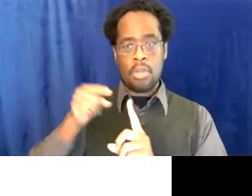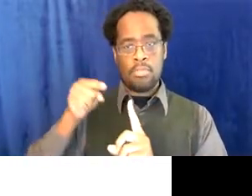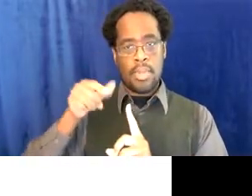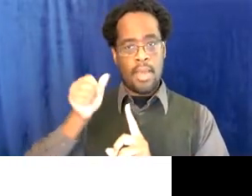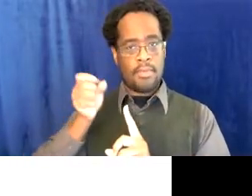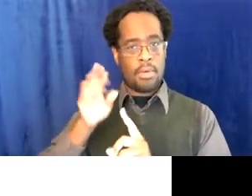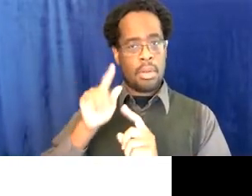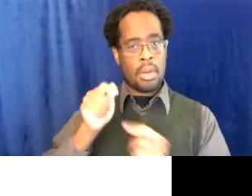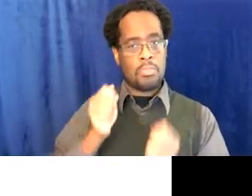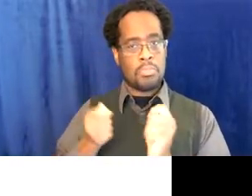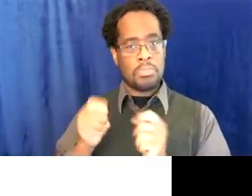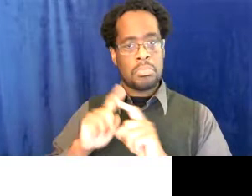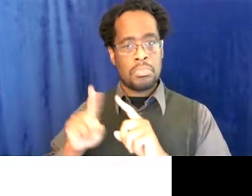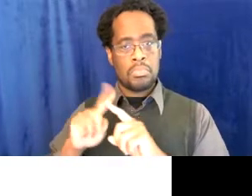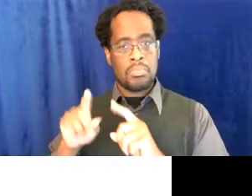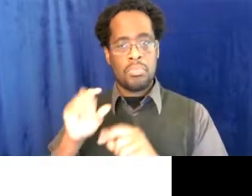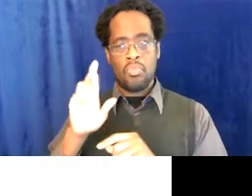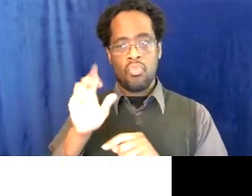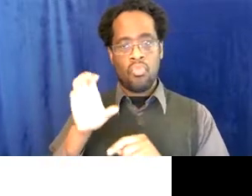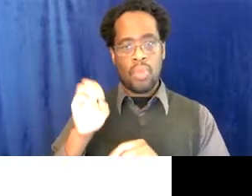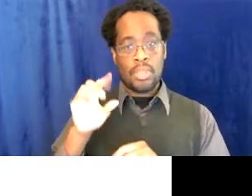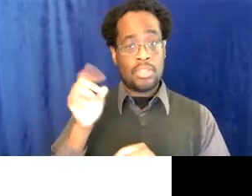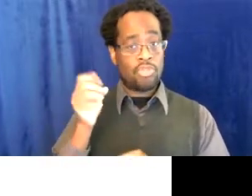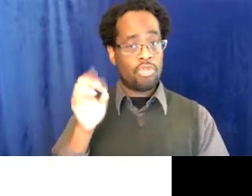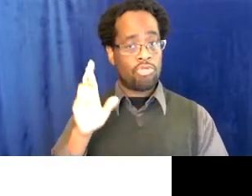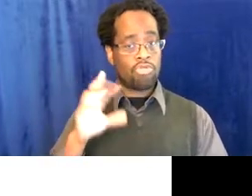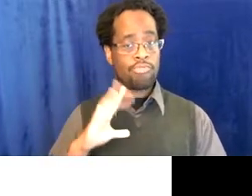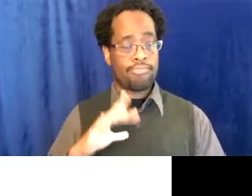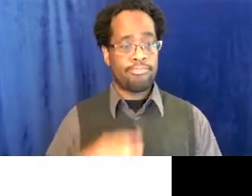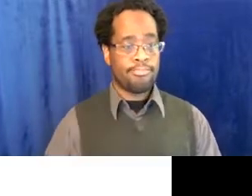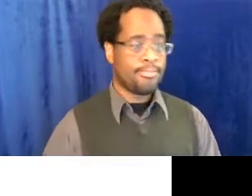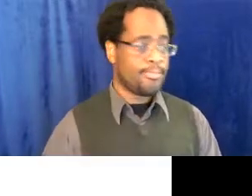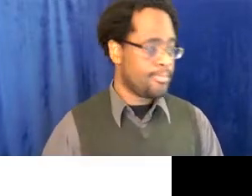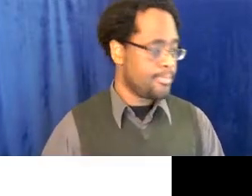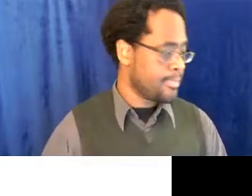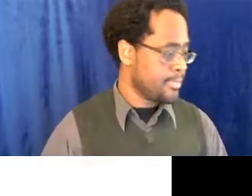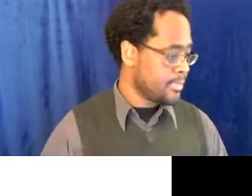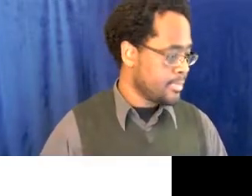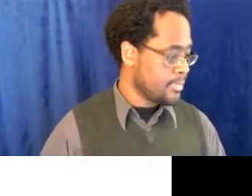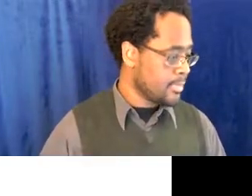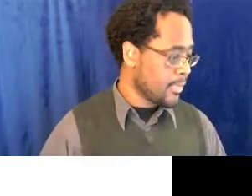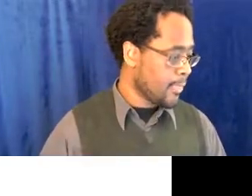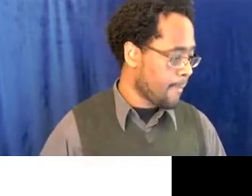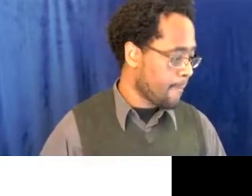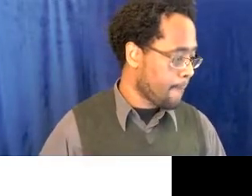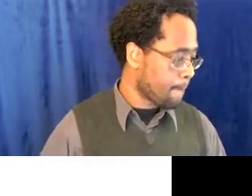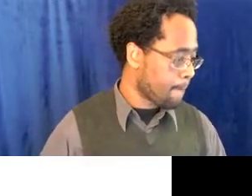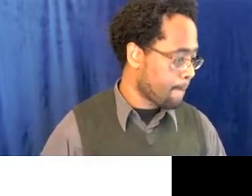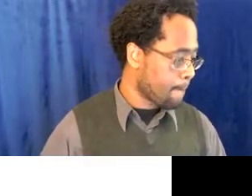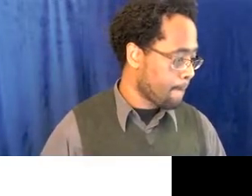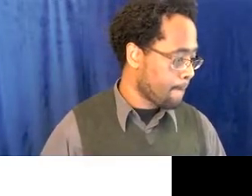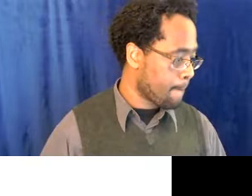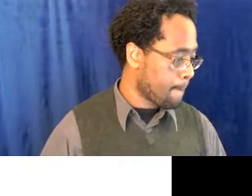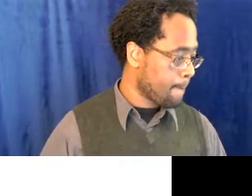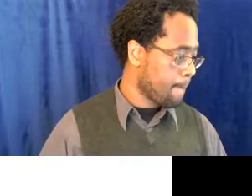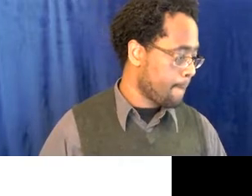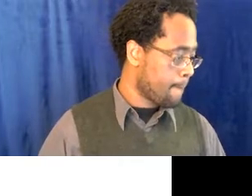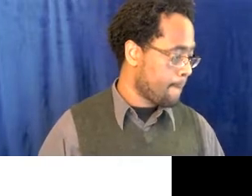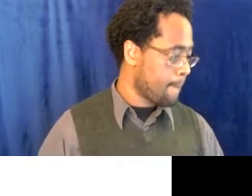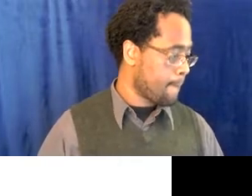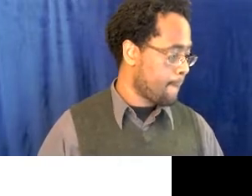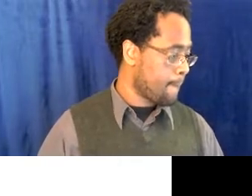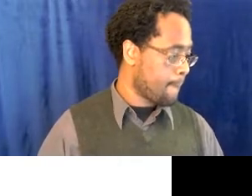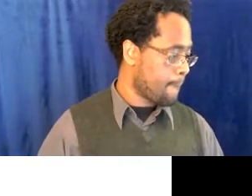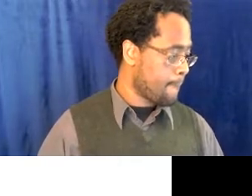looks from how they're signing, we can use avatar technology to adjust and manipulate for gender